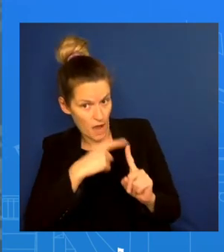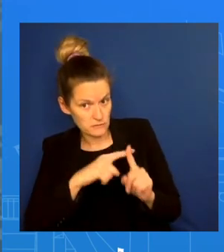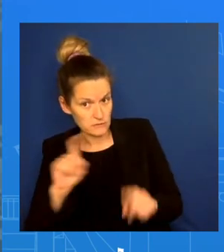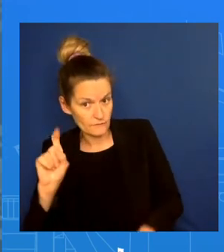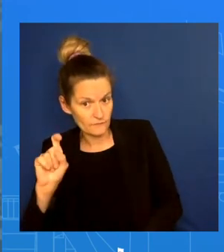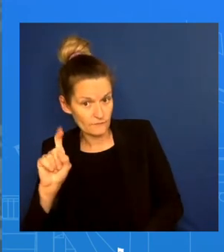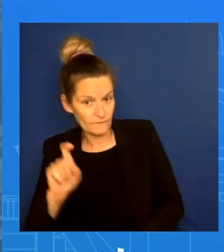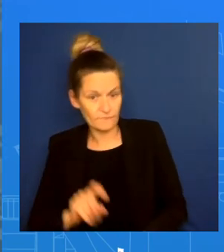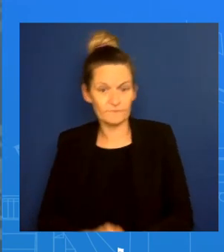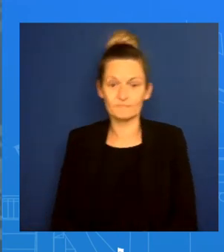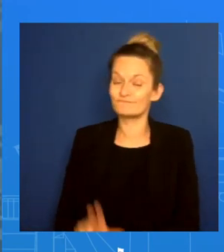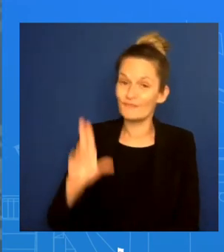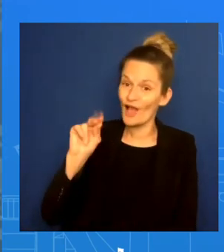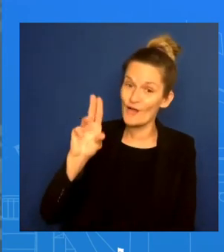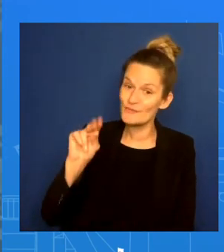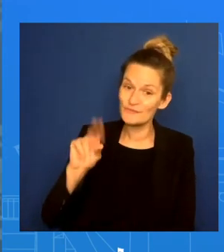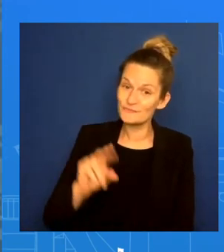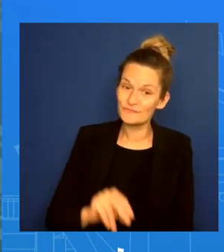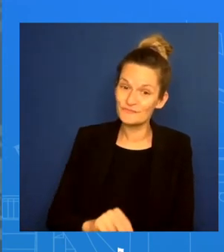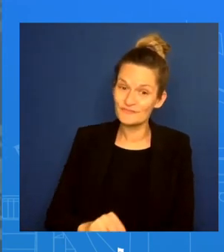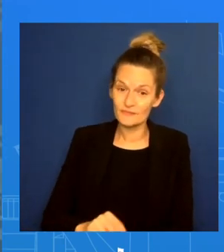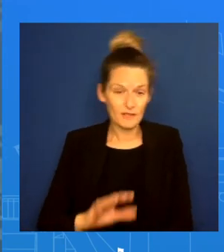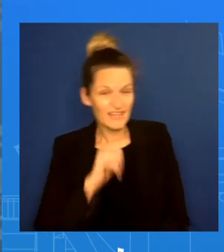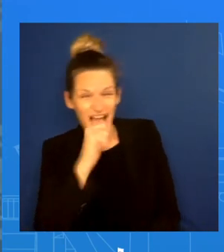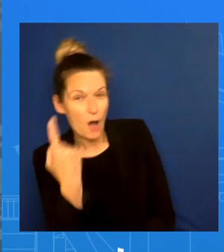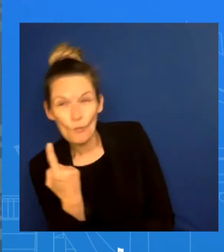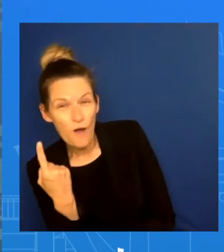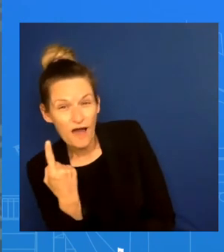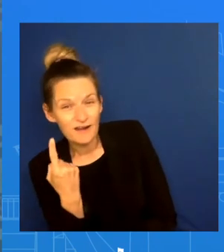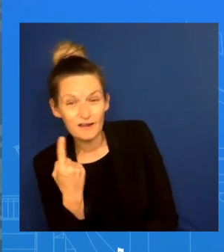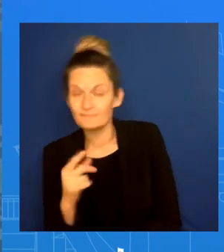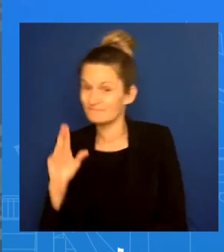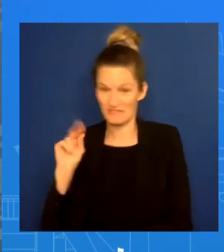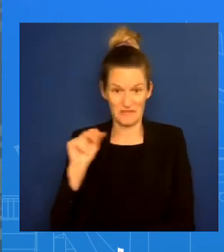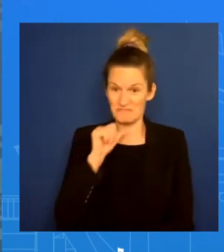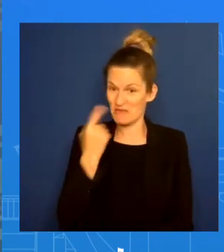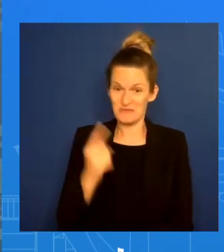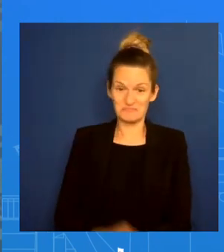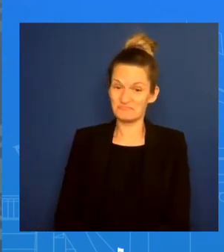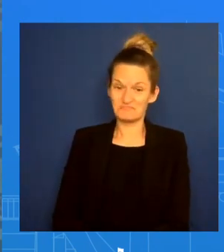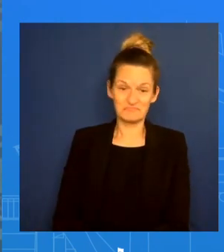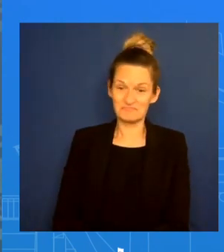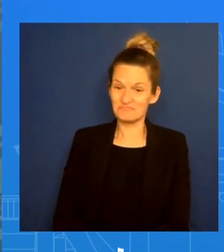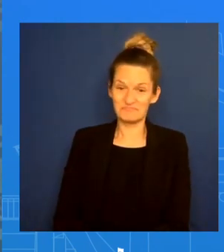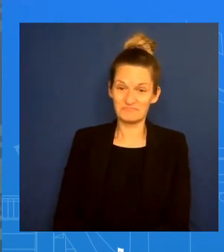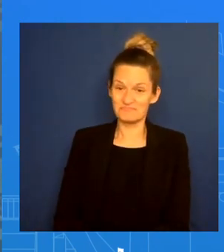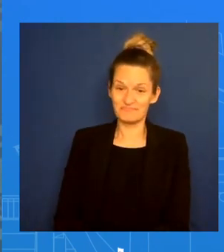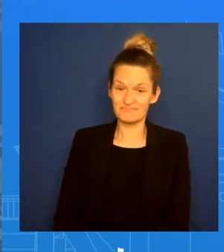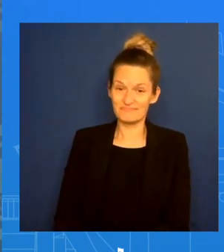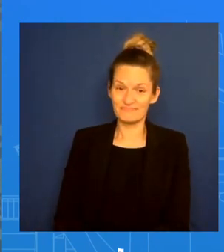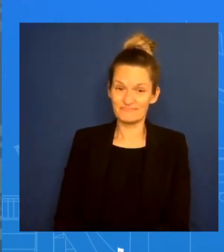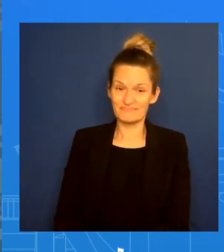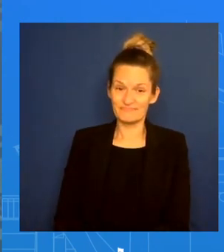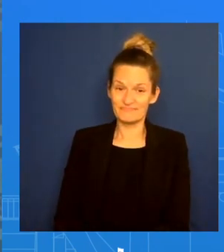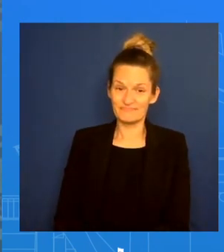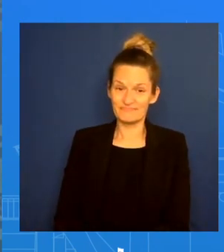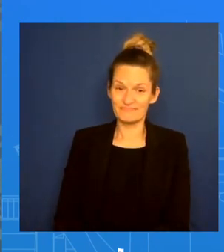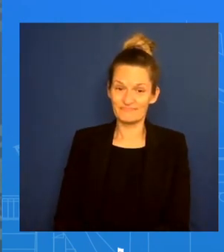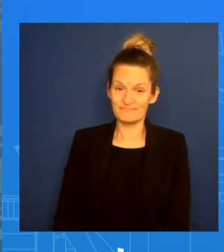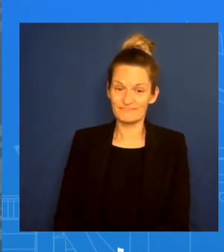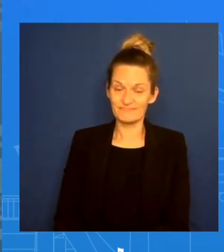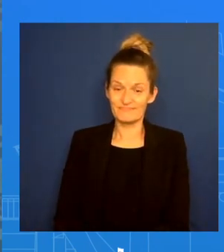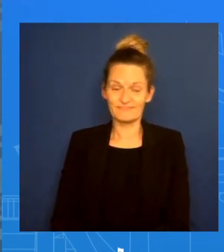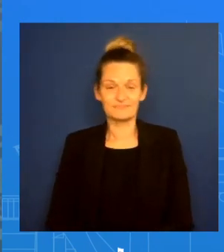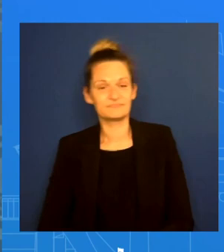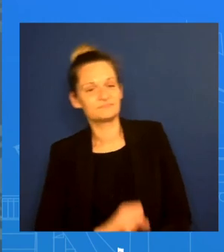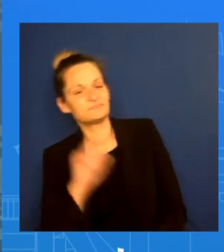They have not tested positive. Thank you. Okay. Thank you. All right, I'll take one more. Tam? Now that the president is feeling